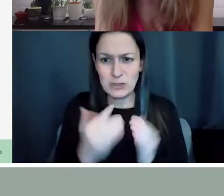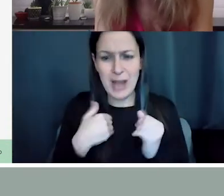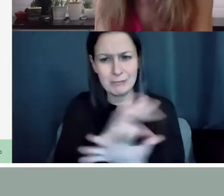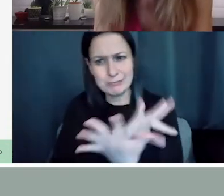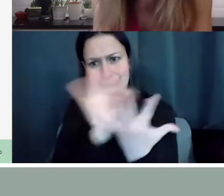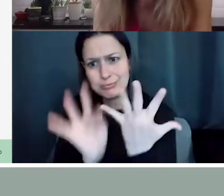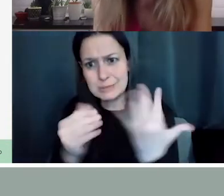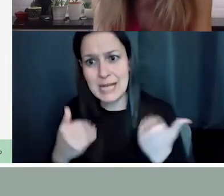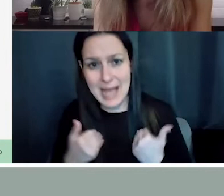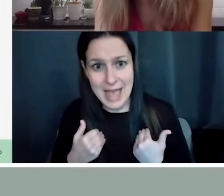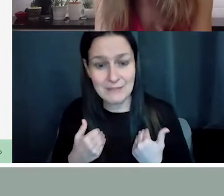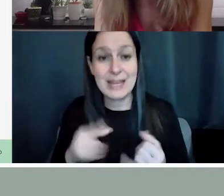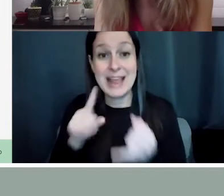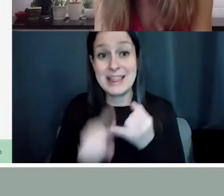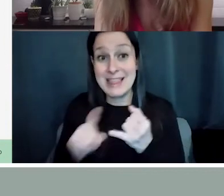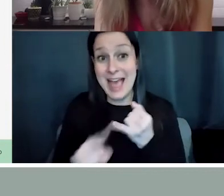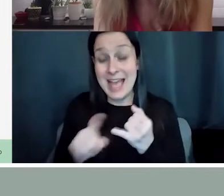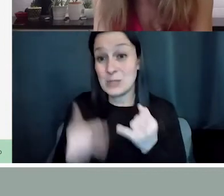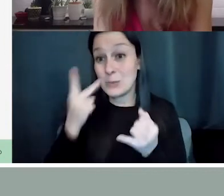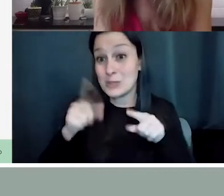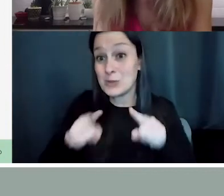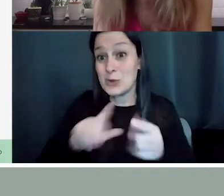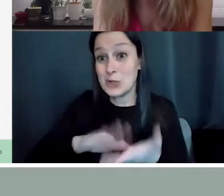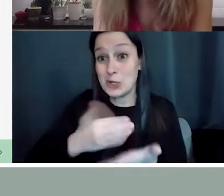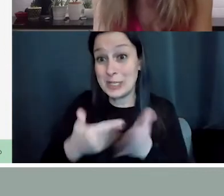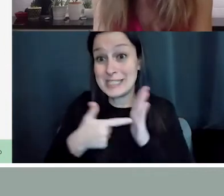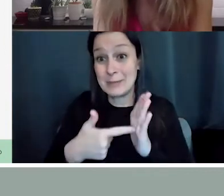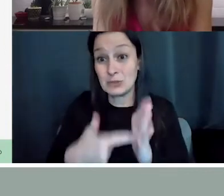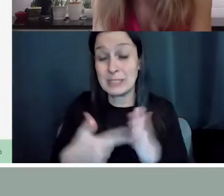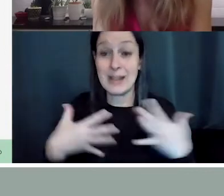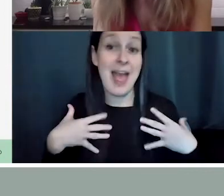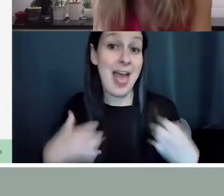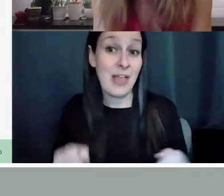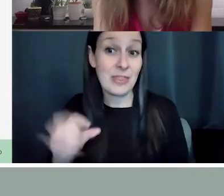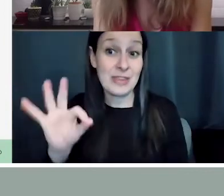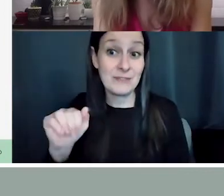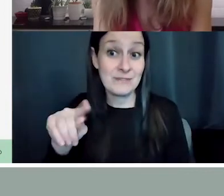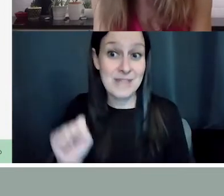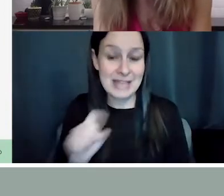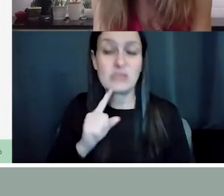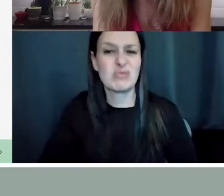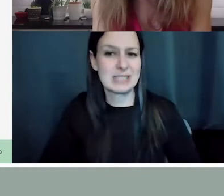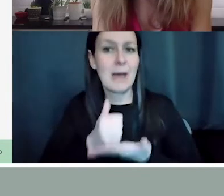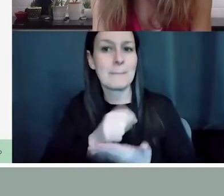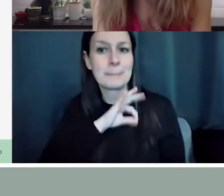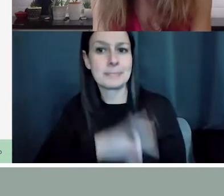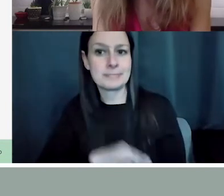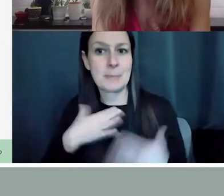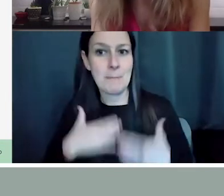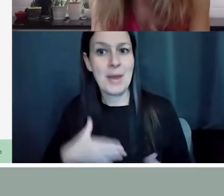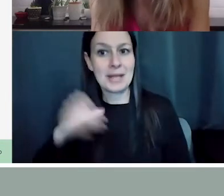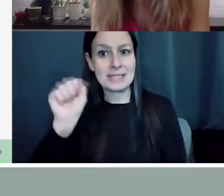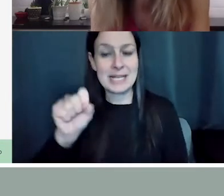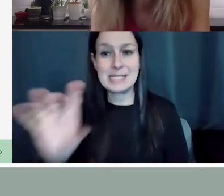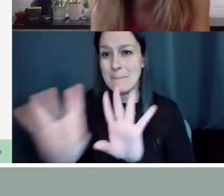you. And lastly, we're going to see in our cooking demo that healthy fats can really benefit our body. Choosing